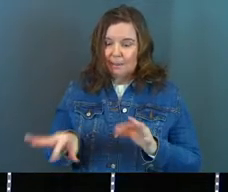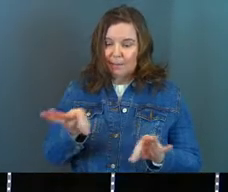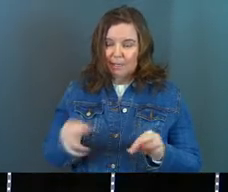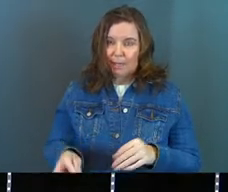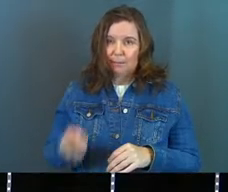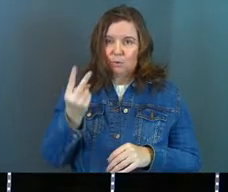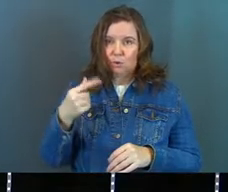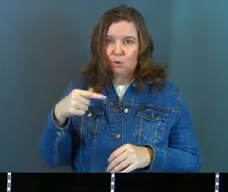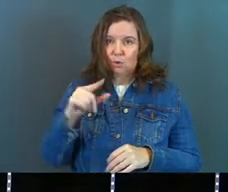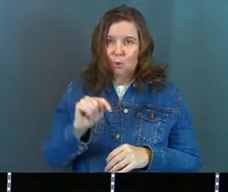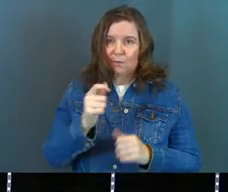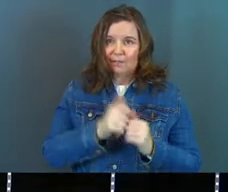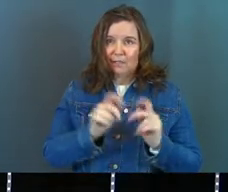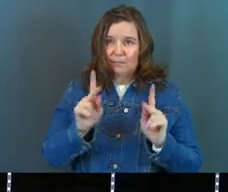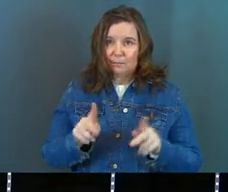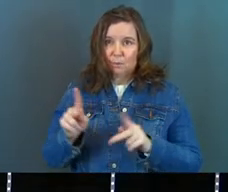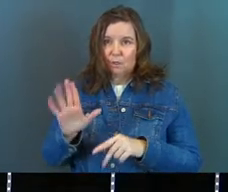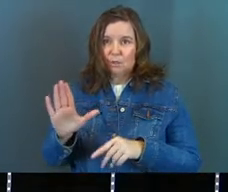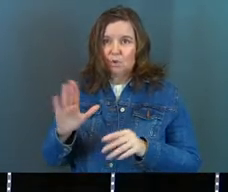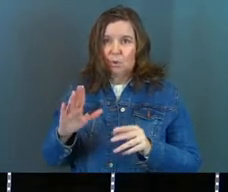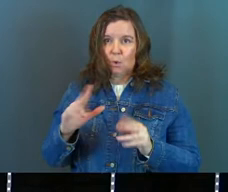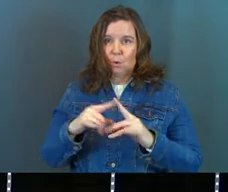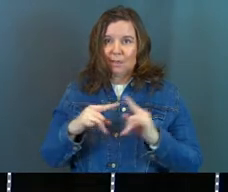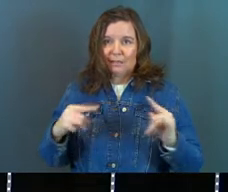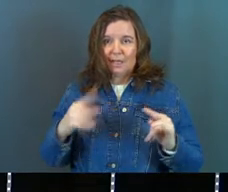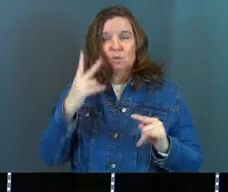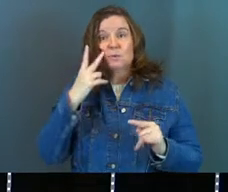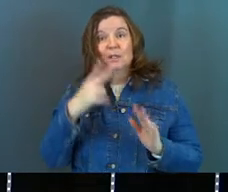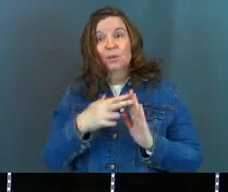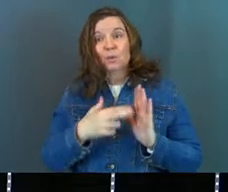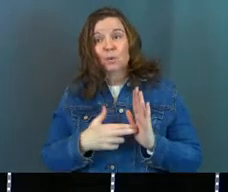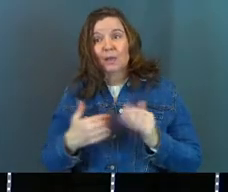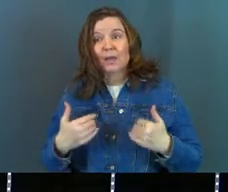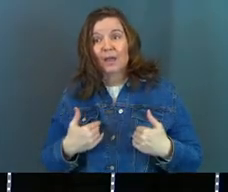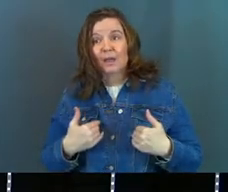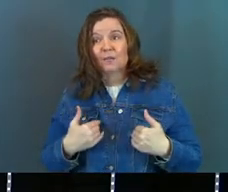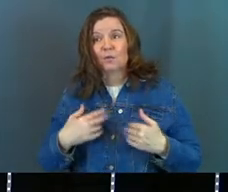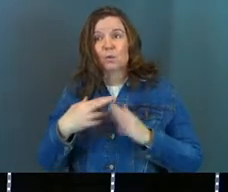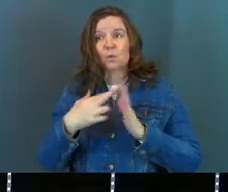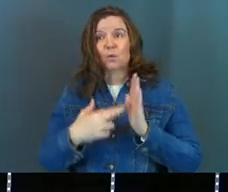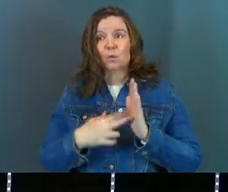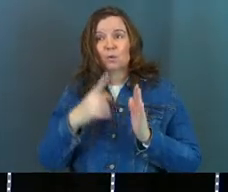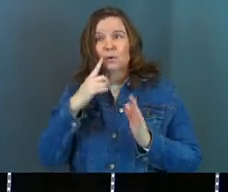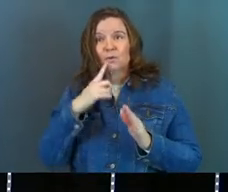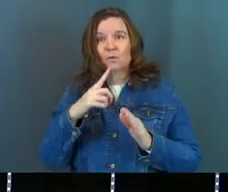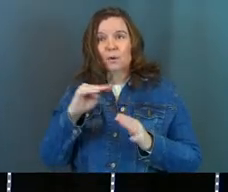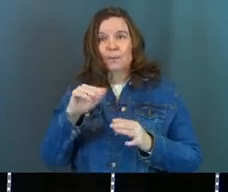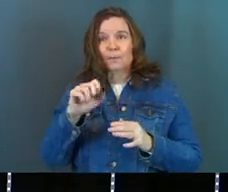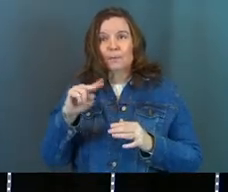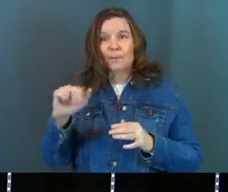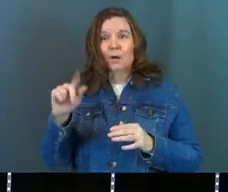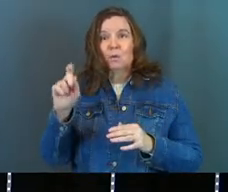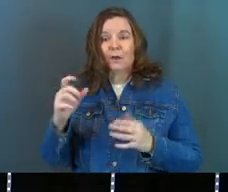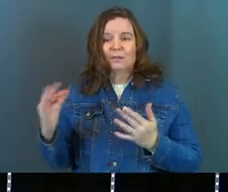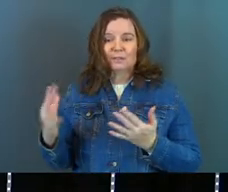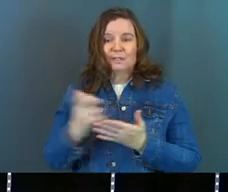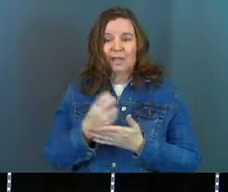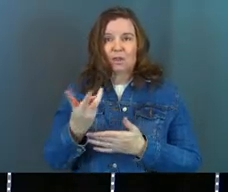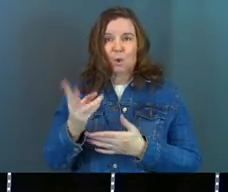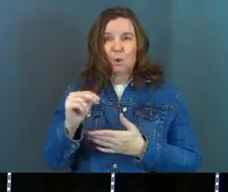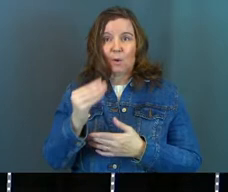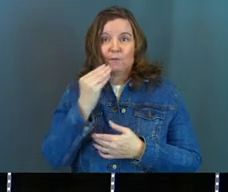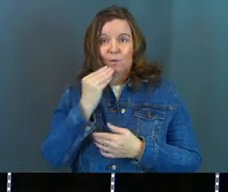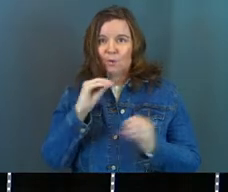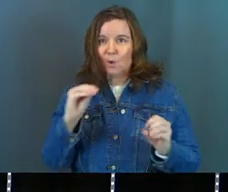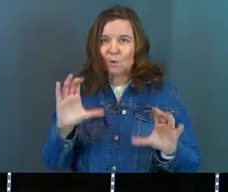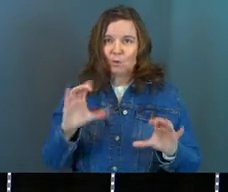up 2 quarts for each person in your tent. And you can see the rule I've got there. Rule for manna is you got to gather your own